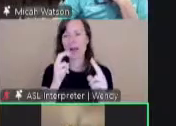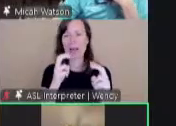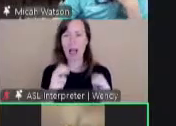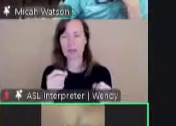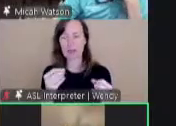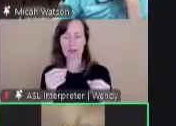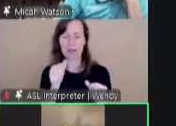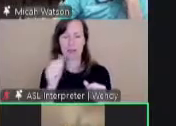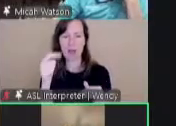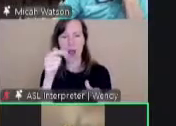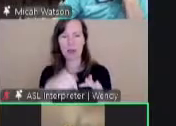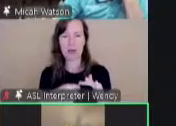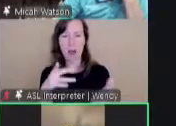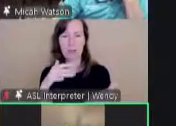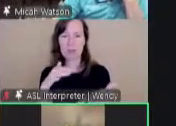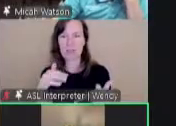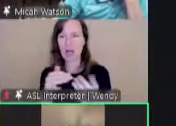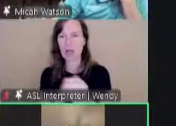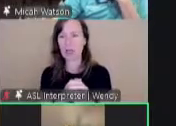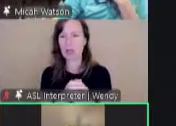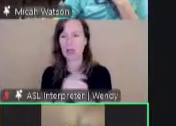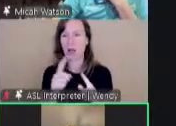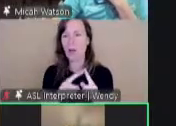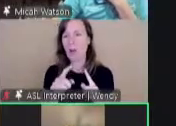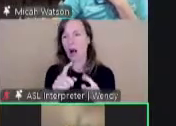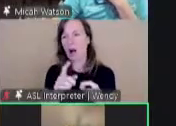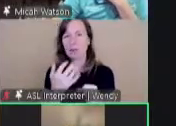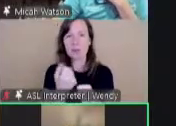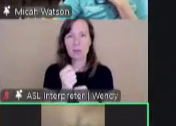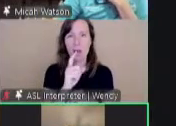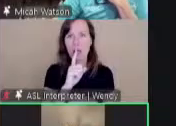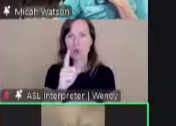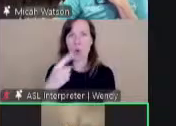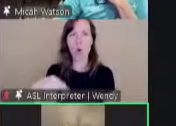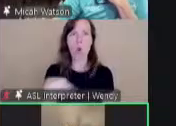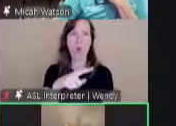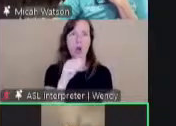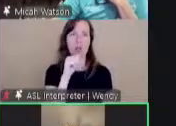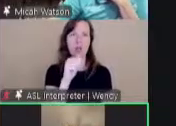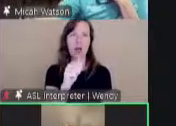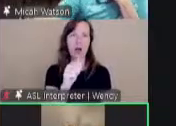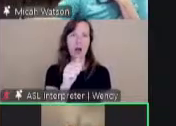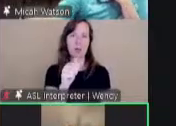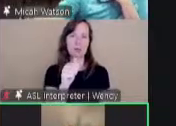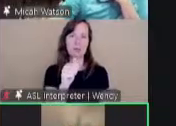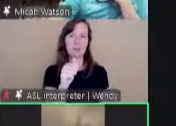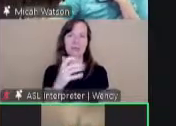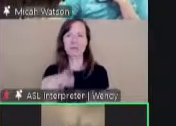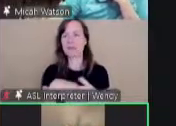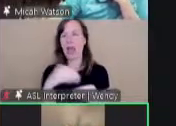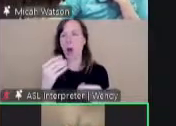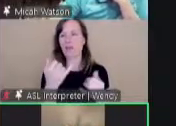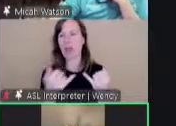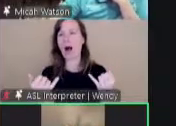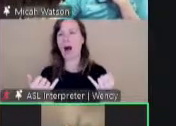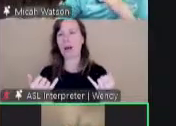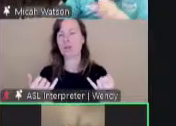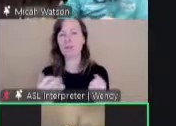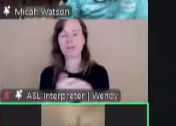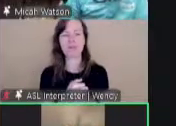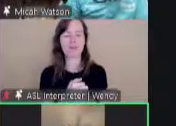in-depth study by any means, but just to make sure we weren't getting out of line,